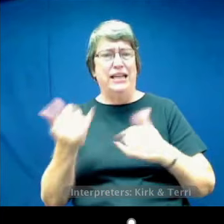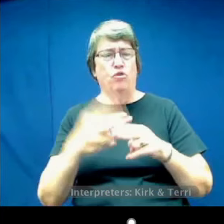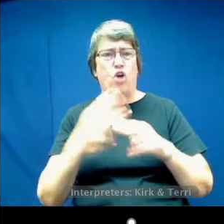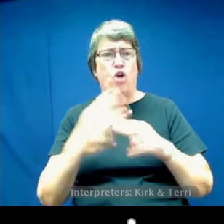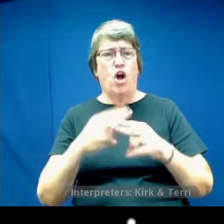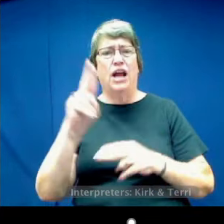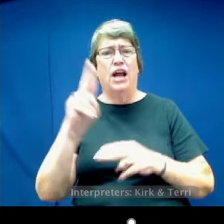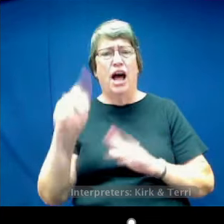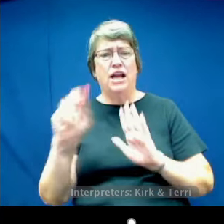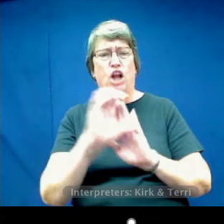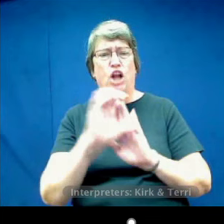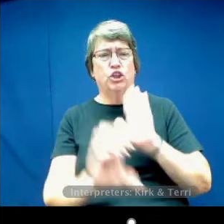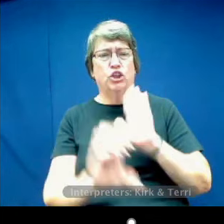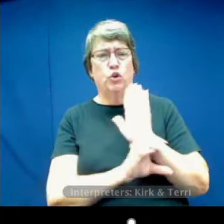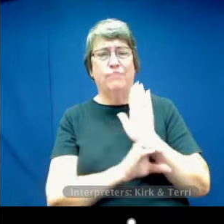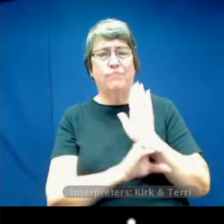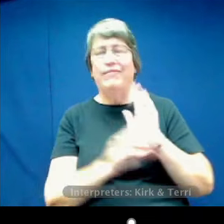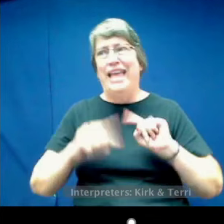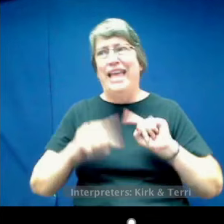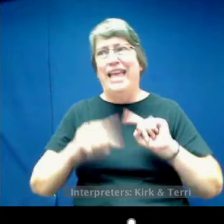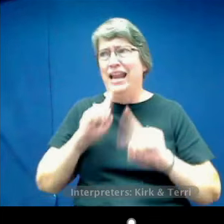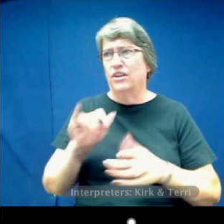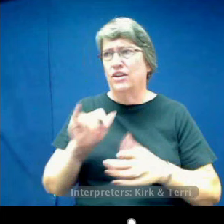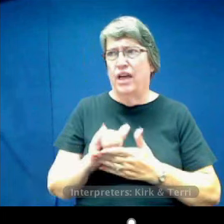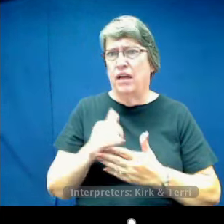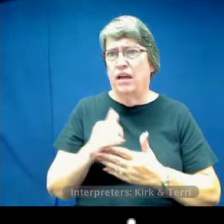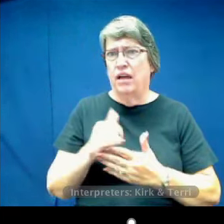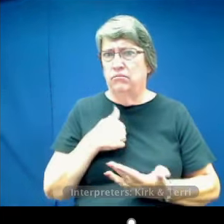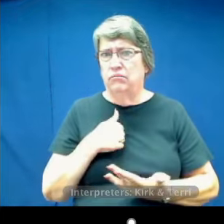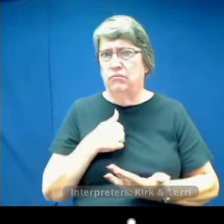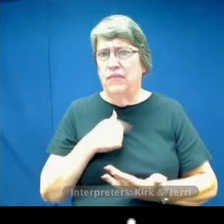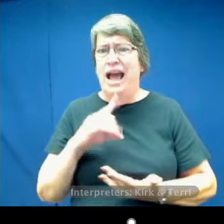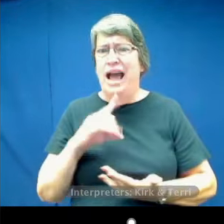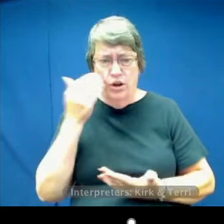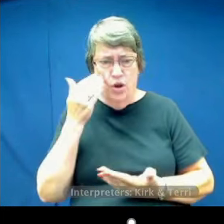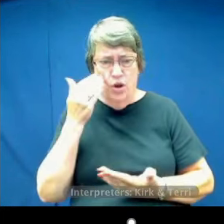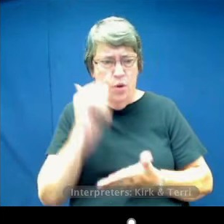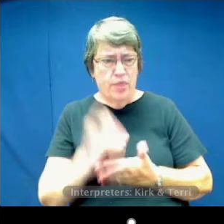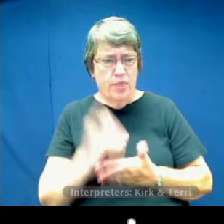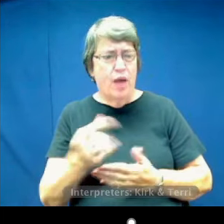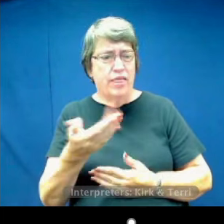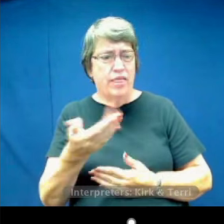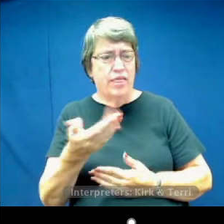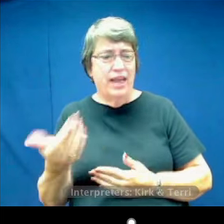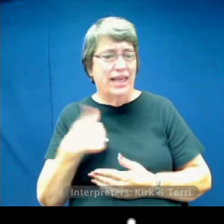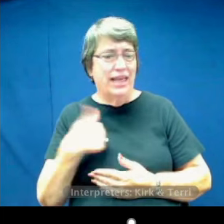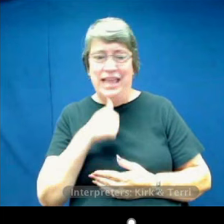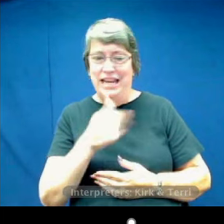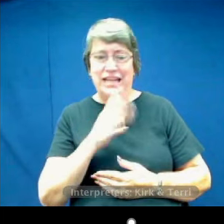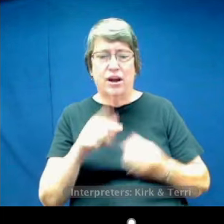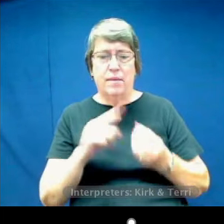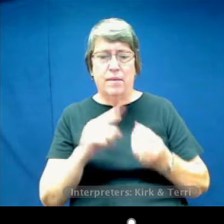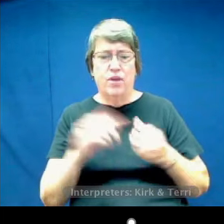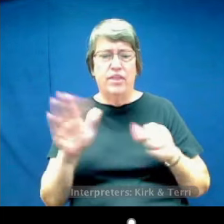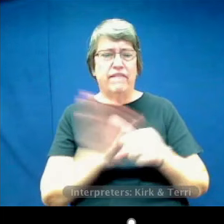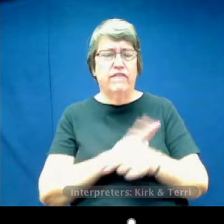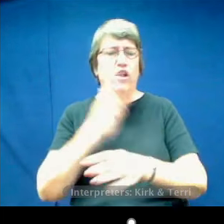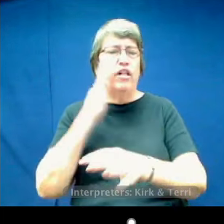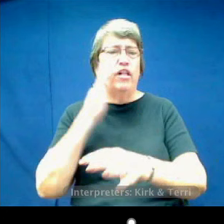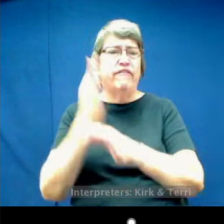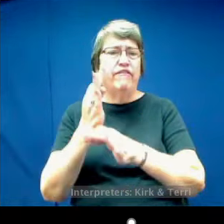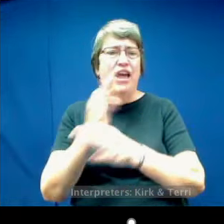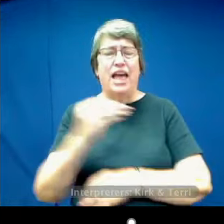can't really answer that question. I do know that one of the things that they didn't touch was the full faith and credit provision of